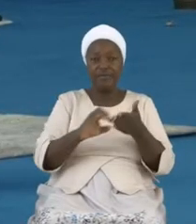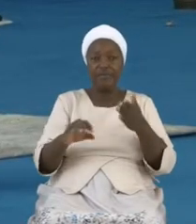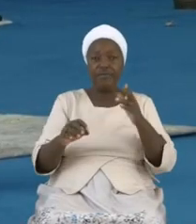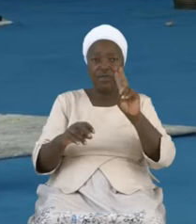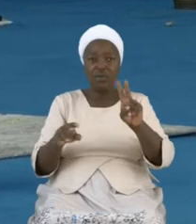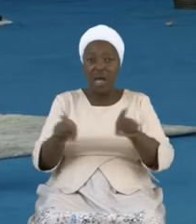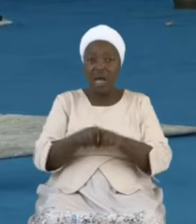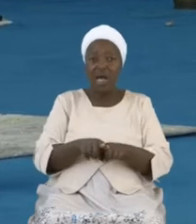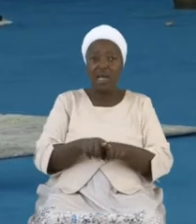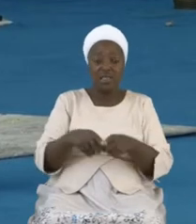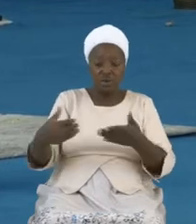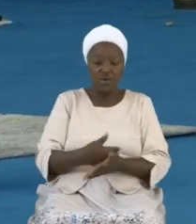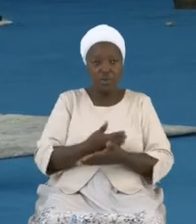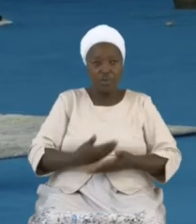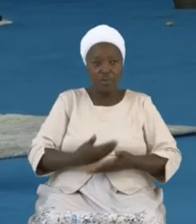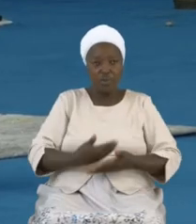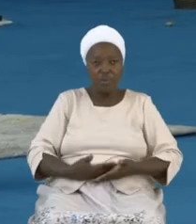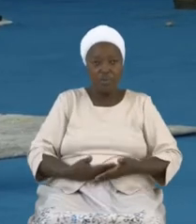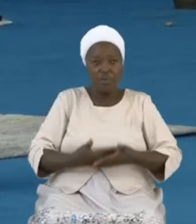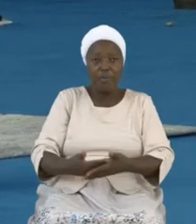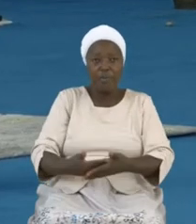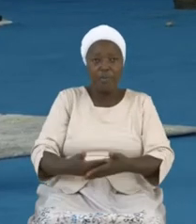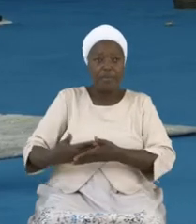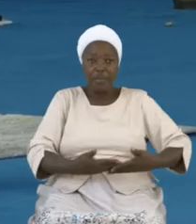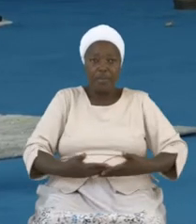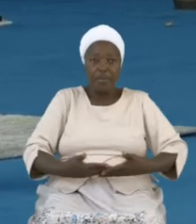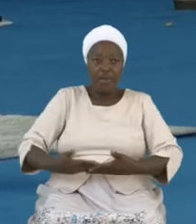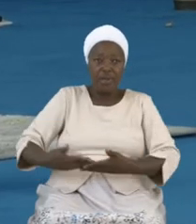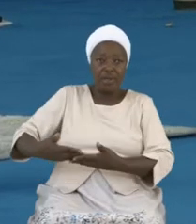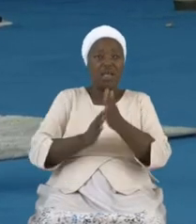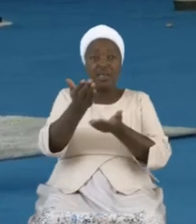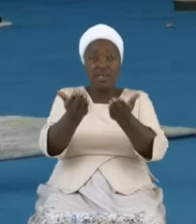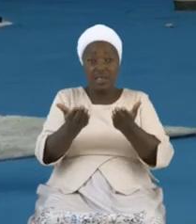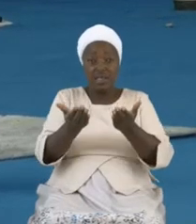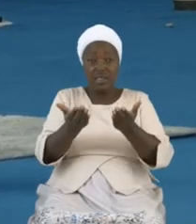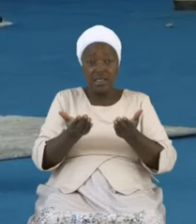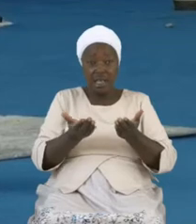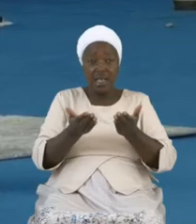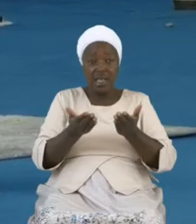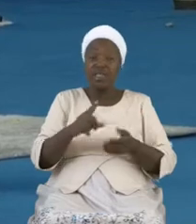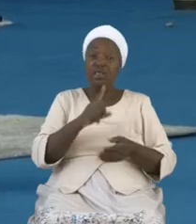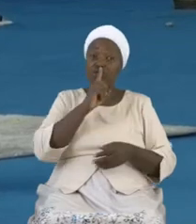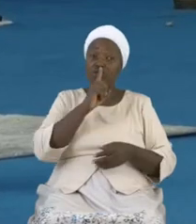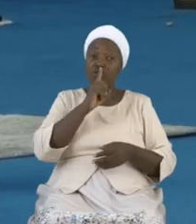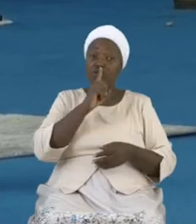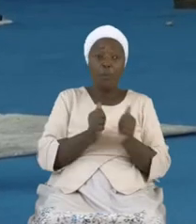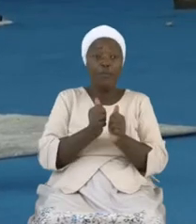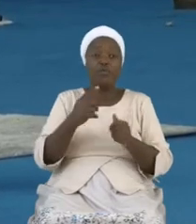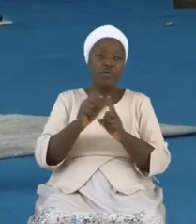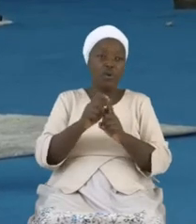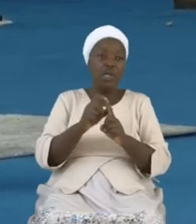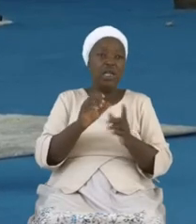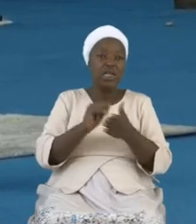babes desire the sincere milk of the word, that ye may grow